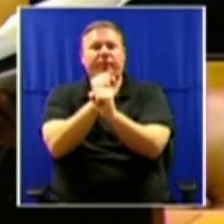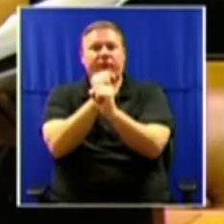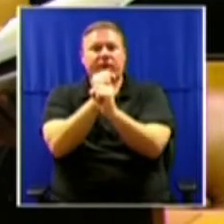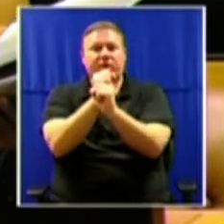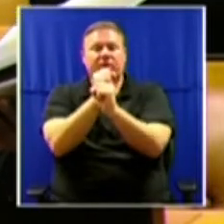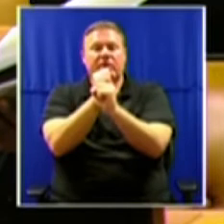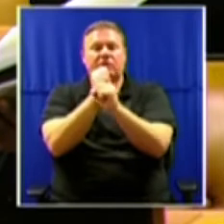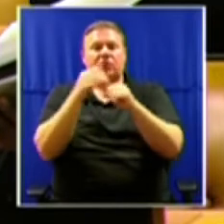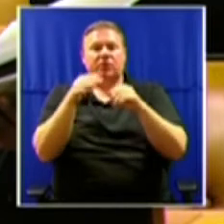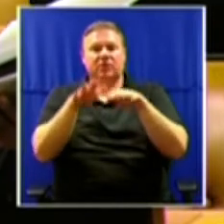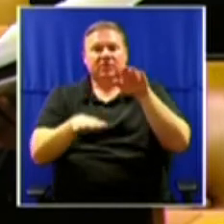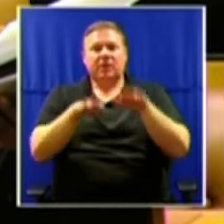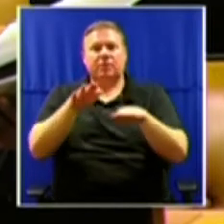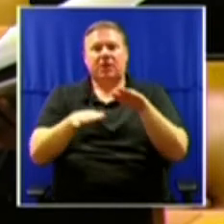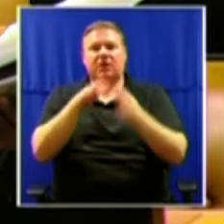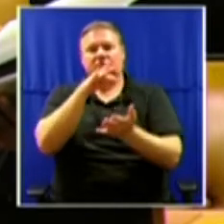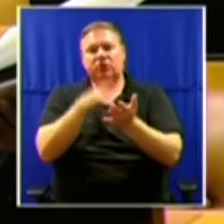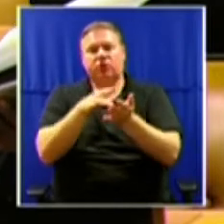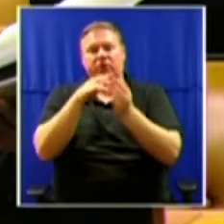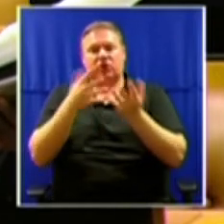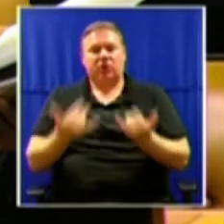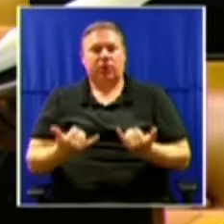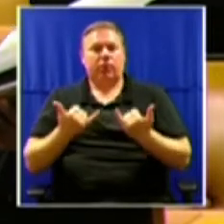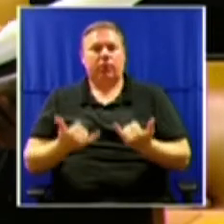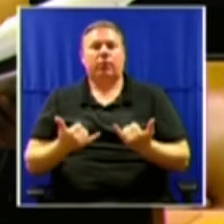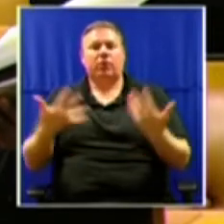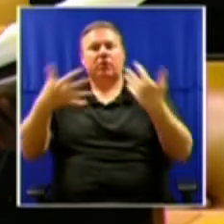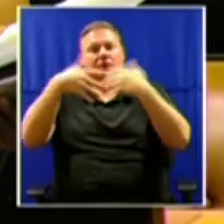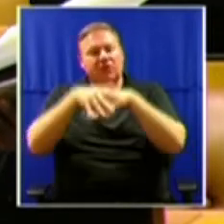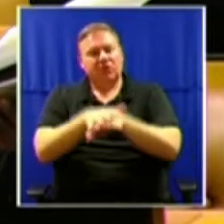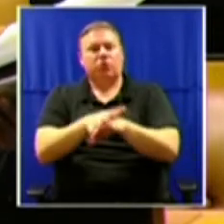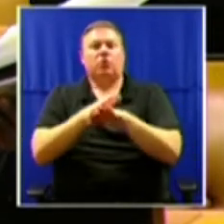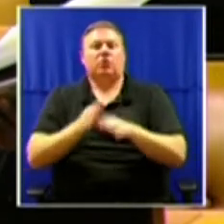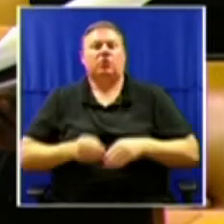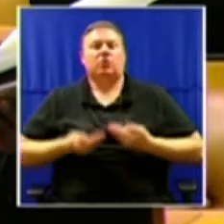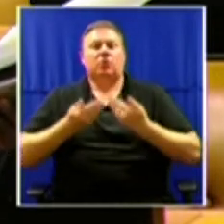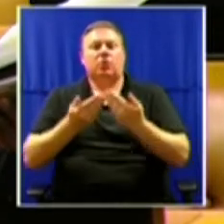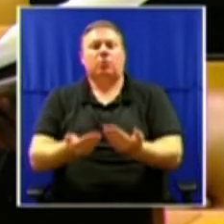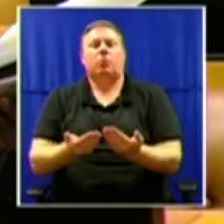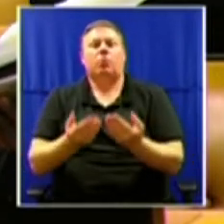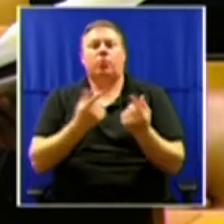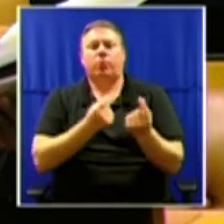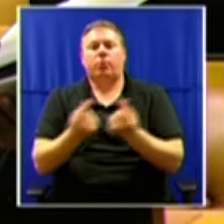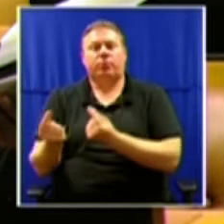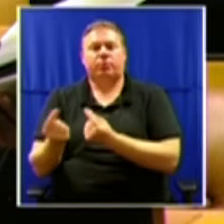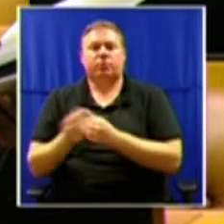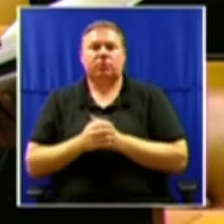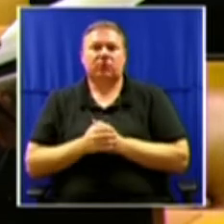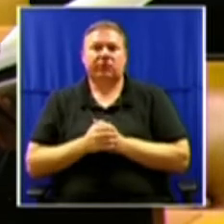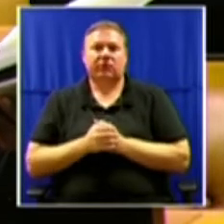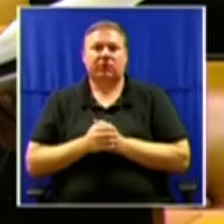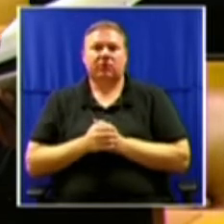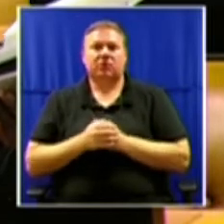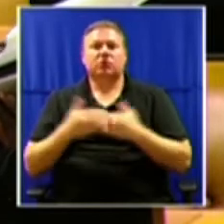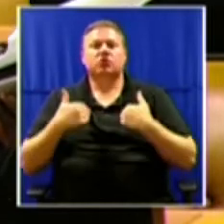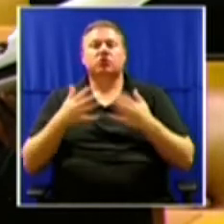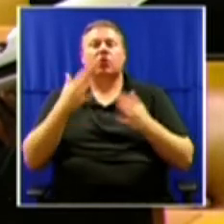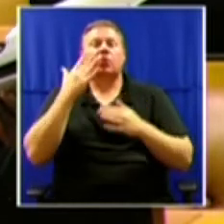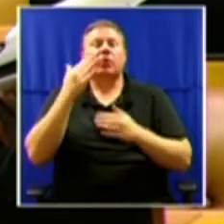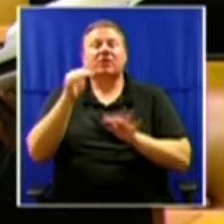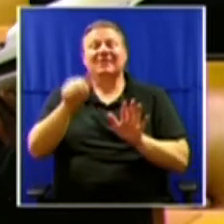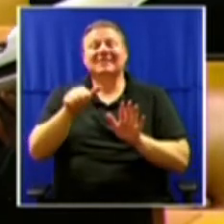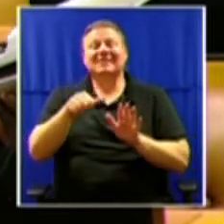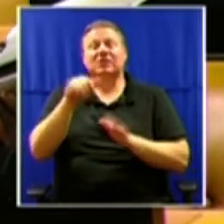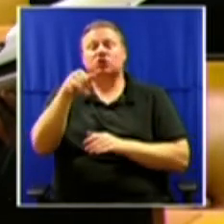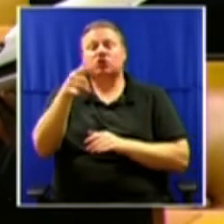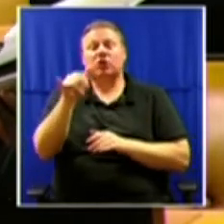current situation by ensuring an integrated approach. The plan was implemented on the 16th of July 2020